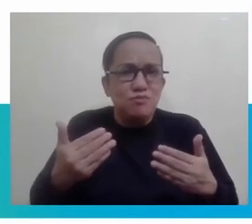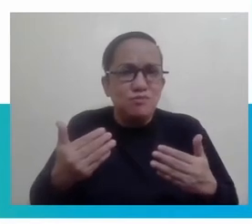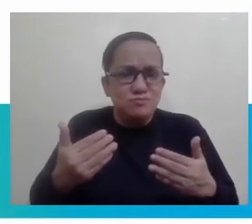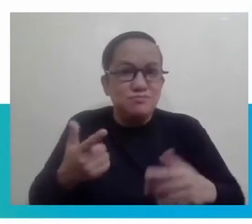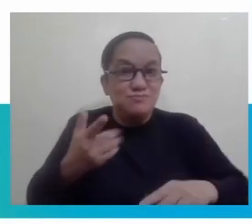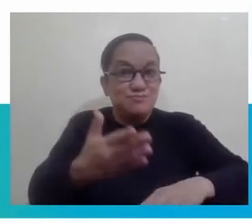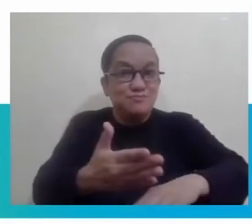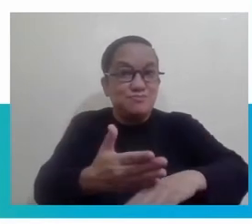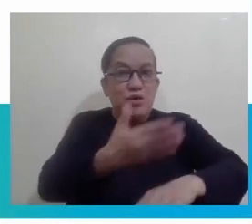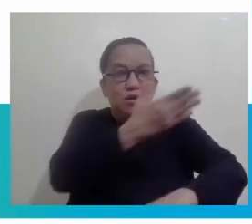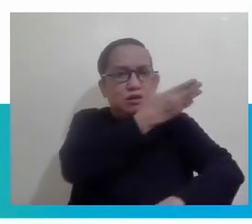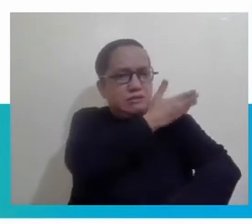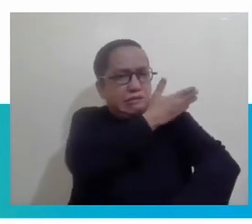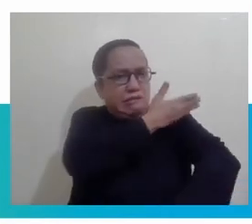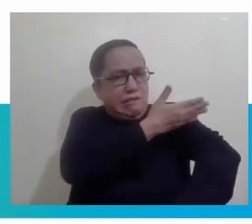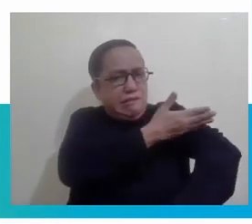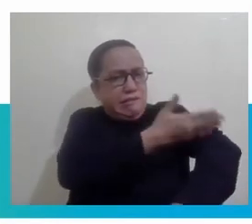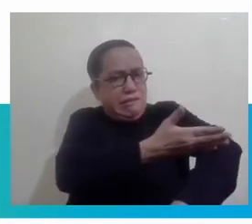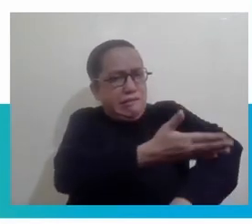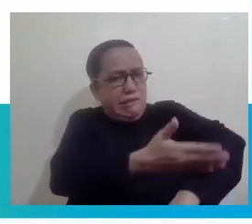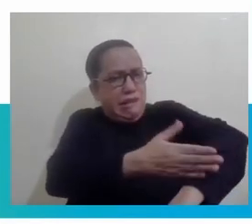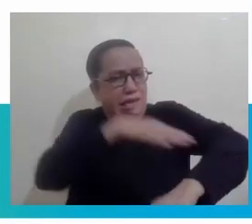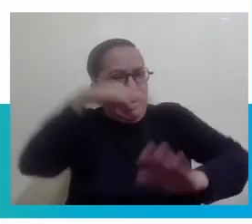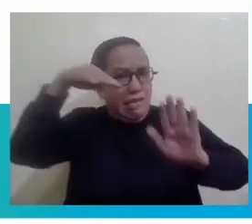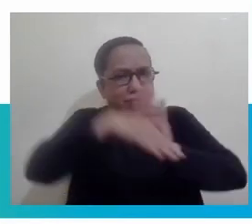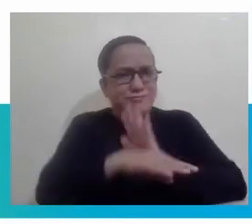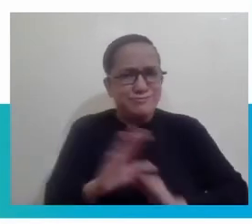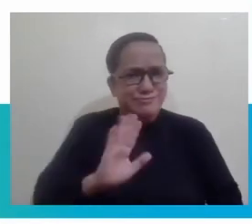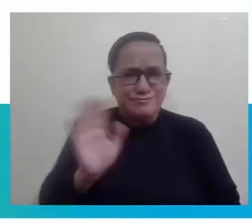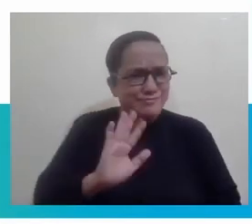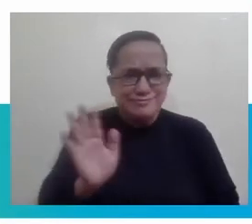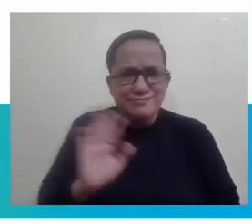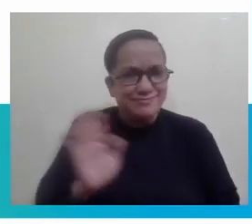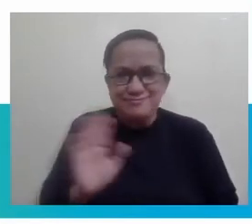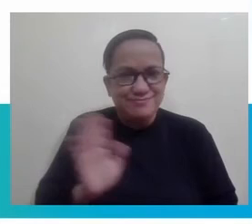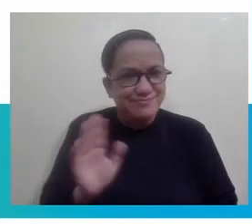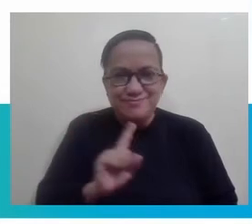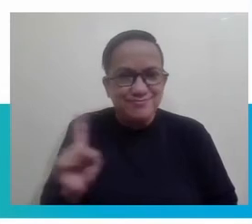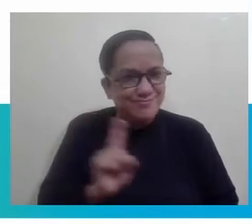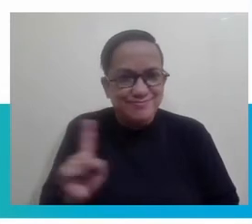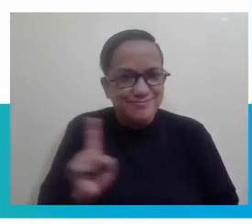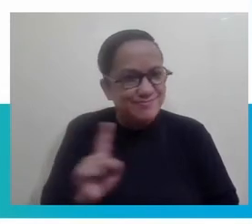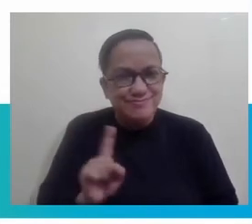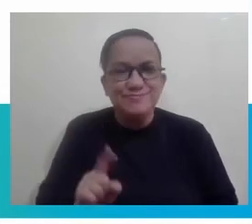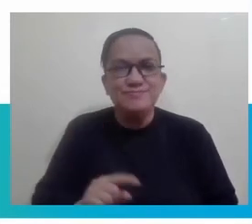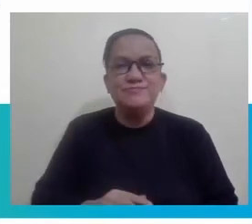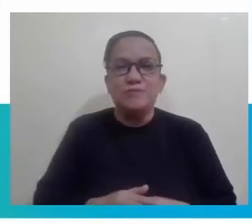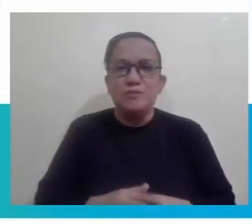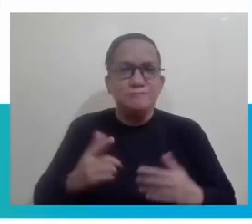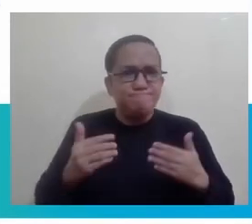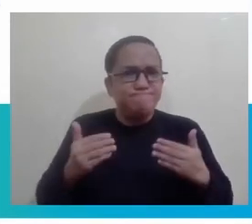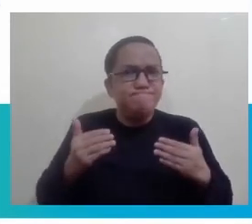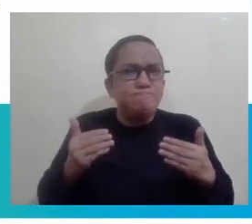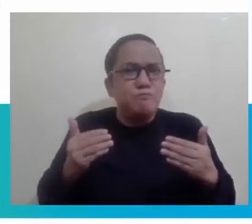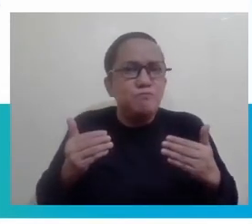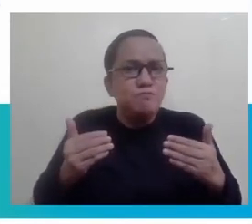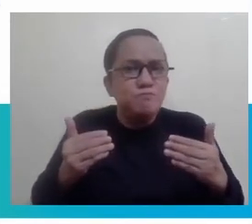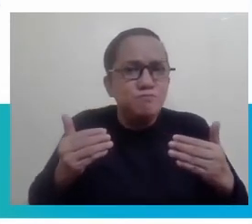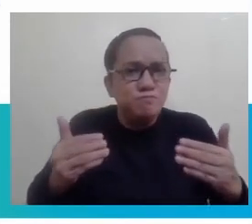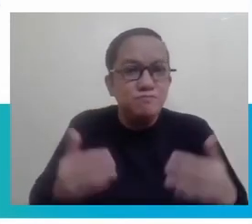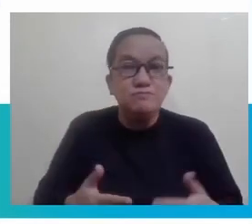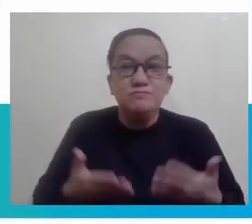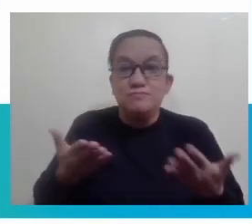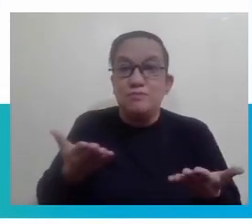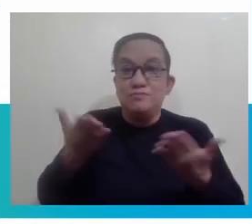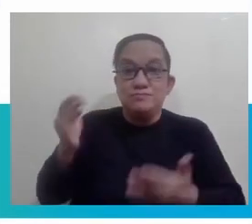now I'd like to invite you to share your reflections. So how do you think the partnership approach of